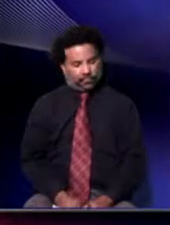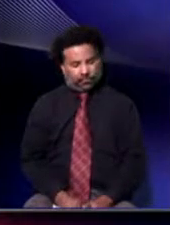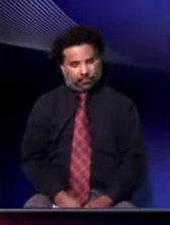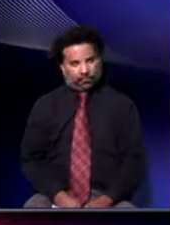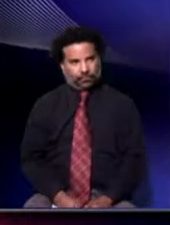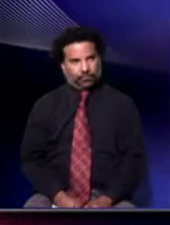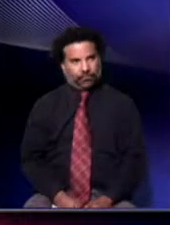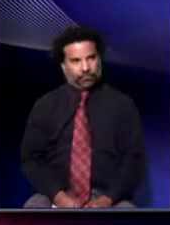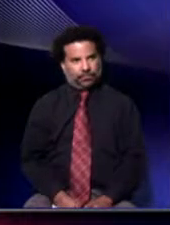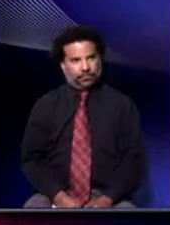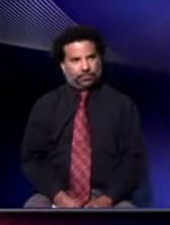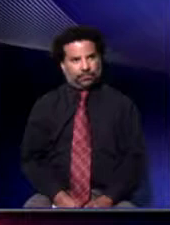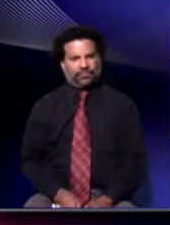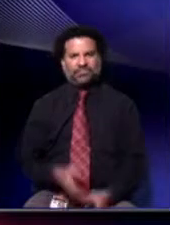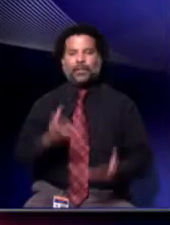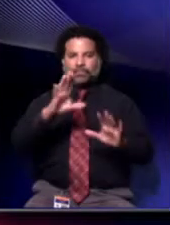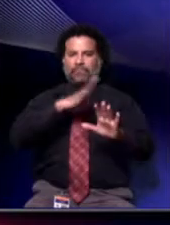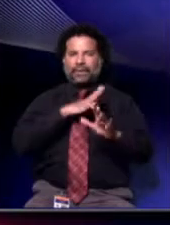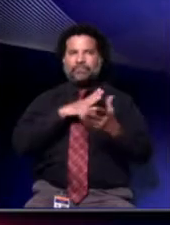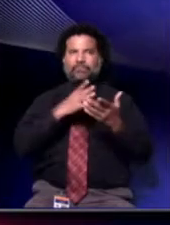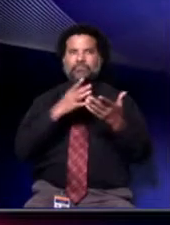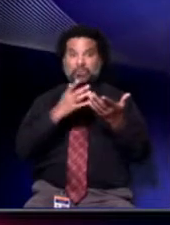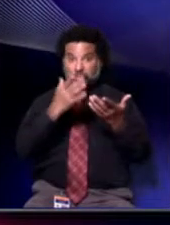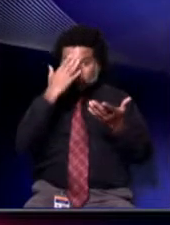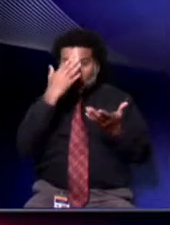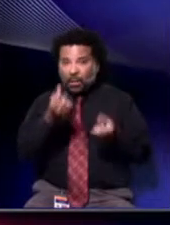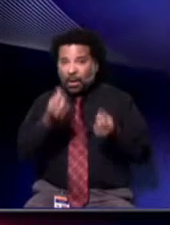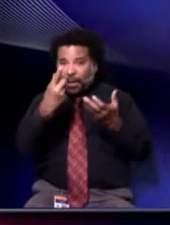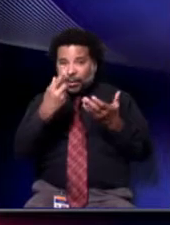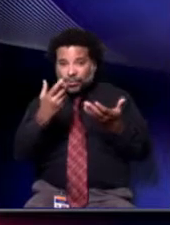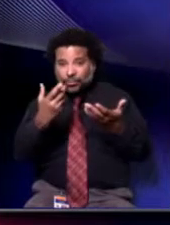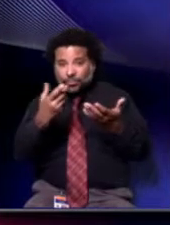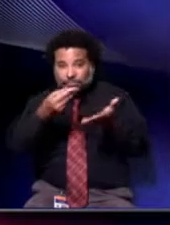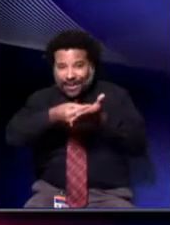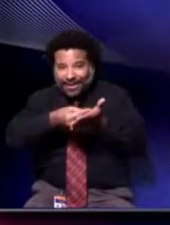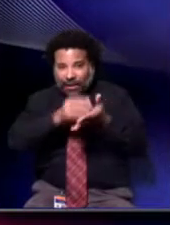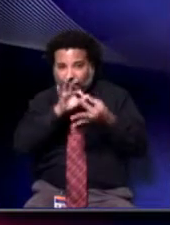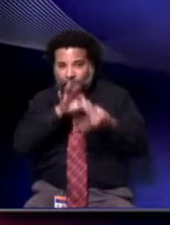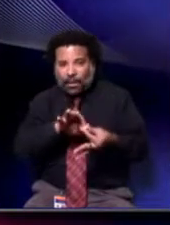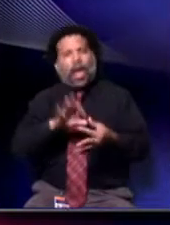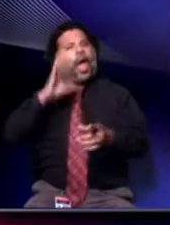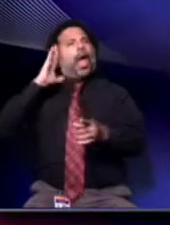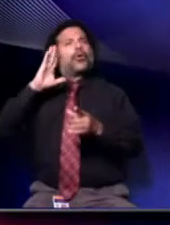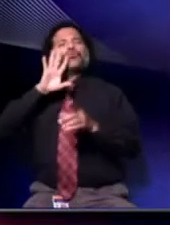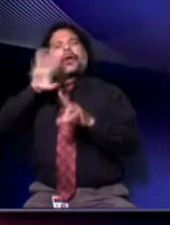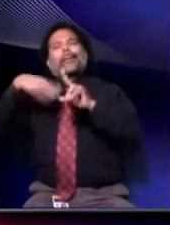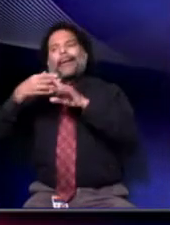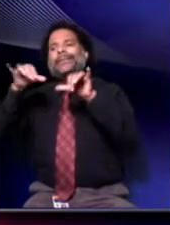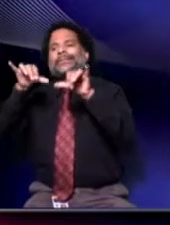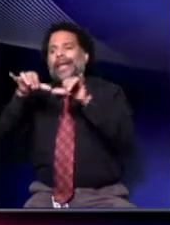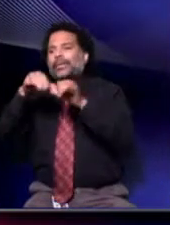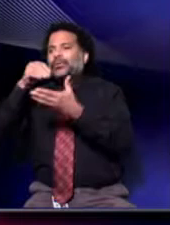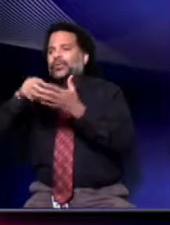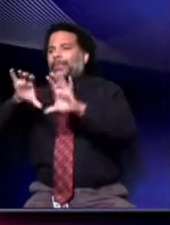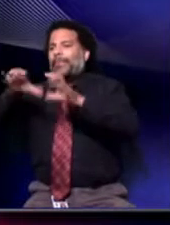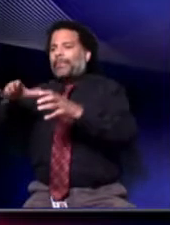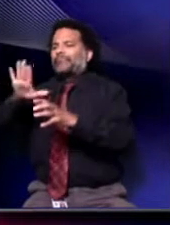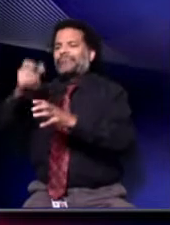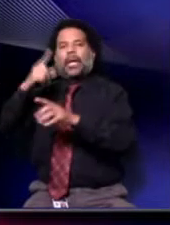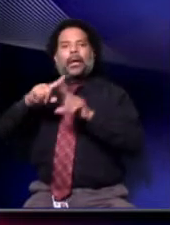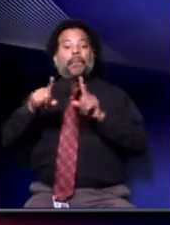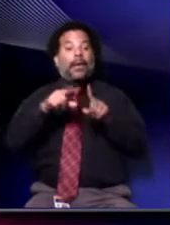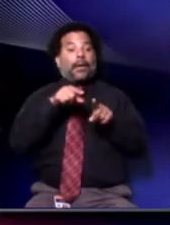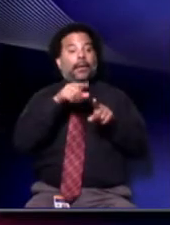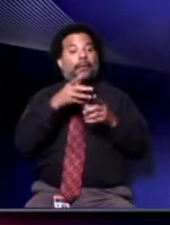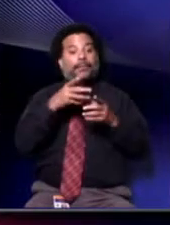Do we have any idea what that is? I mean, I know we talk about economies of scale, but I'm trying to get a handle on what, how much are we losing by having